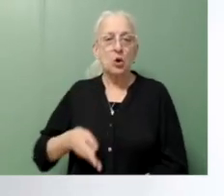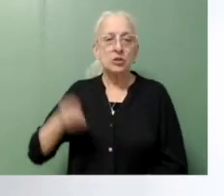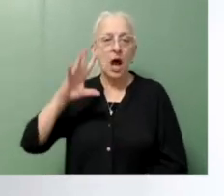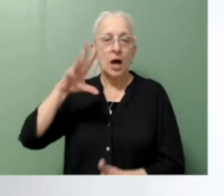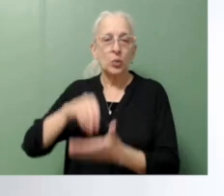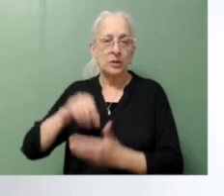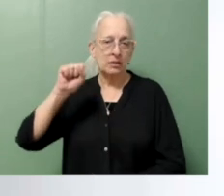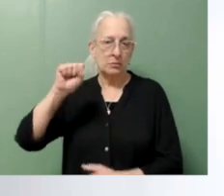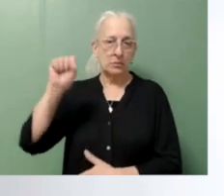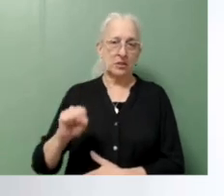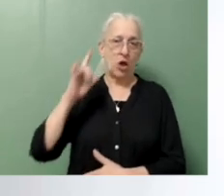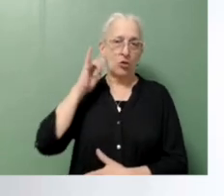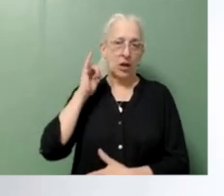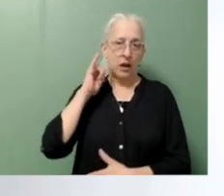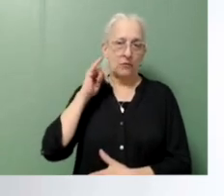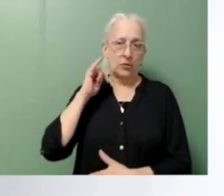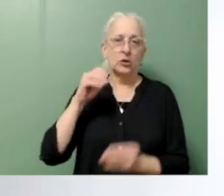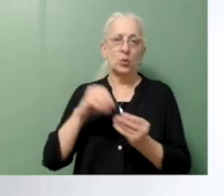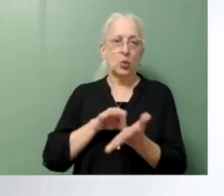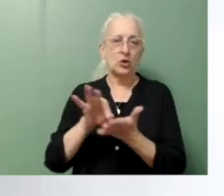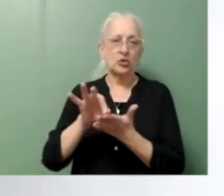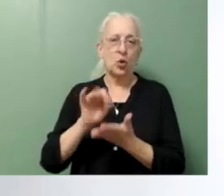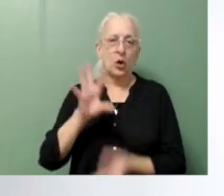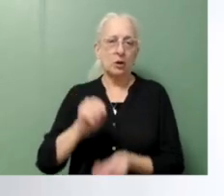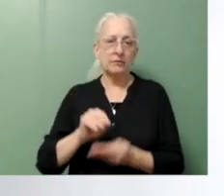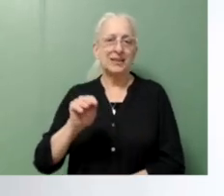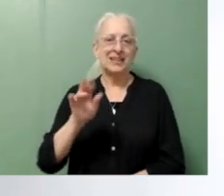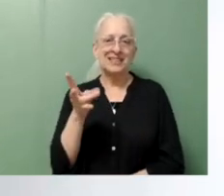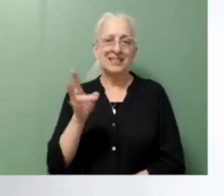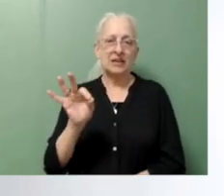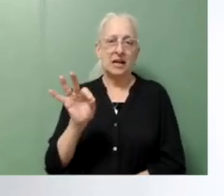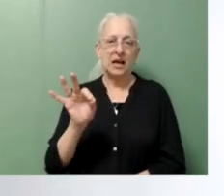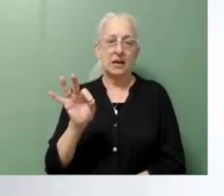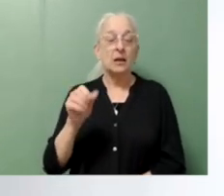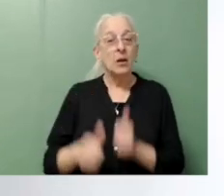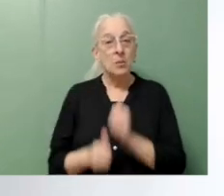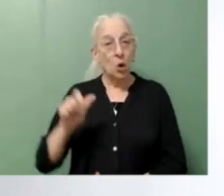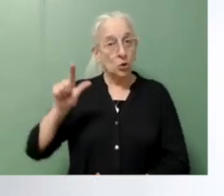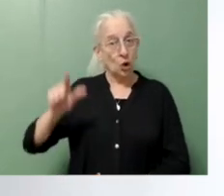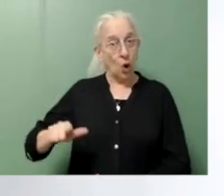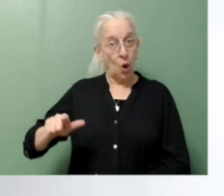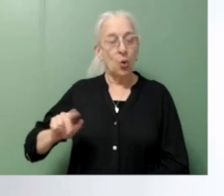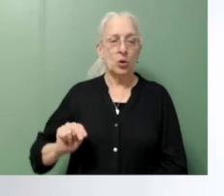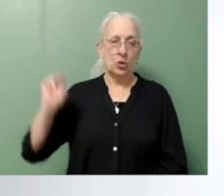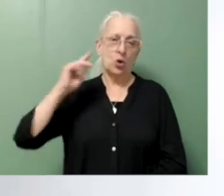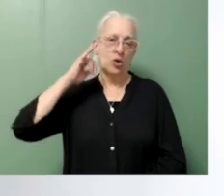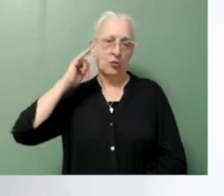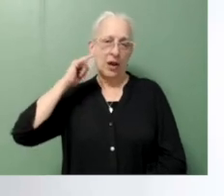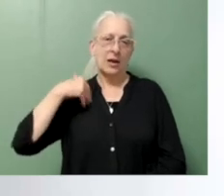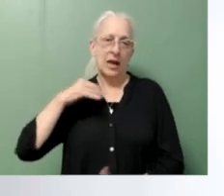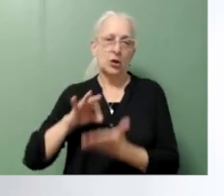California, coming in with 79. The lowest score was in Northern California, with it being